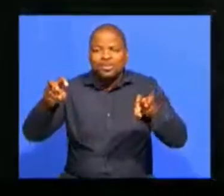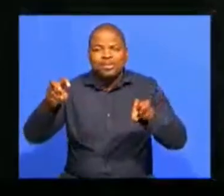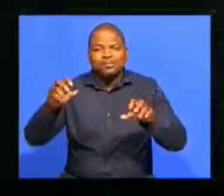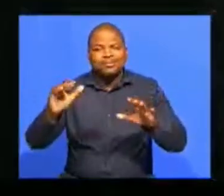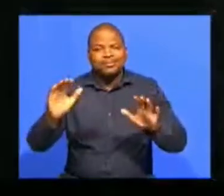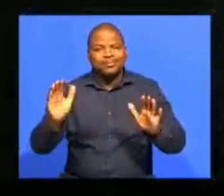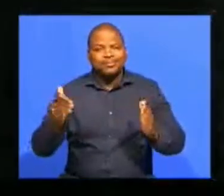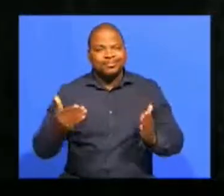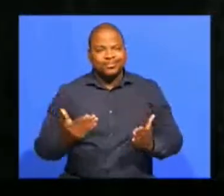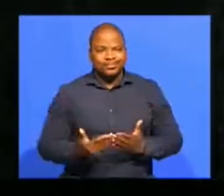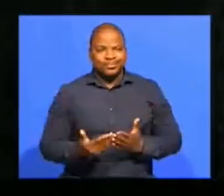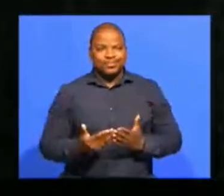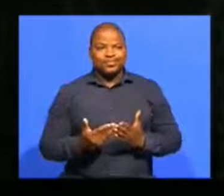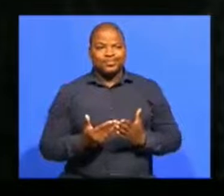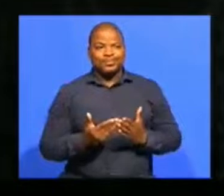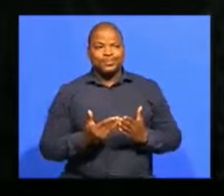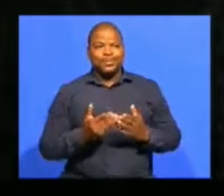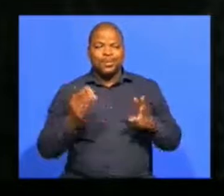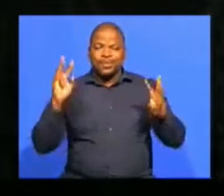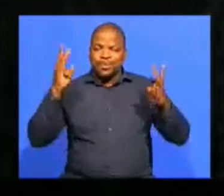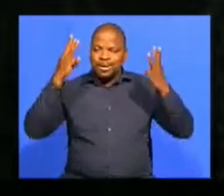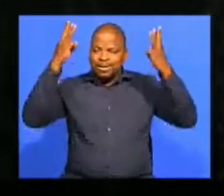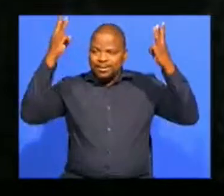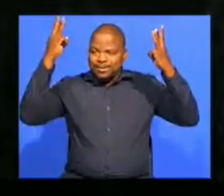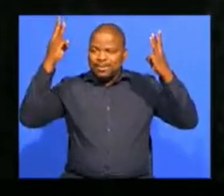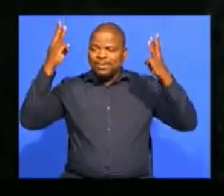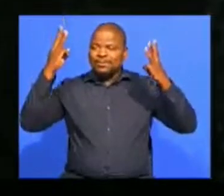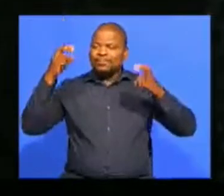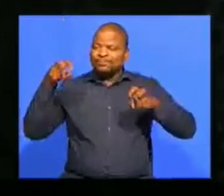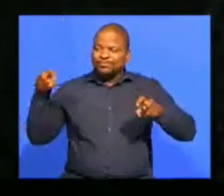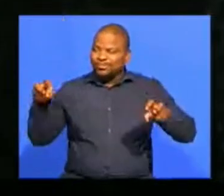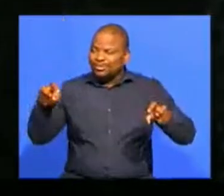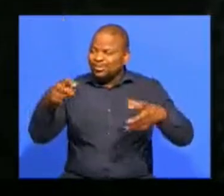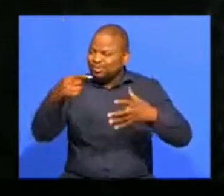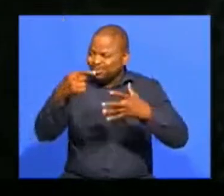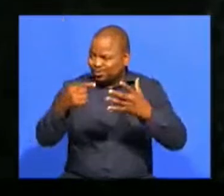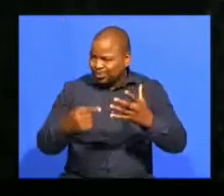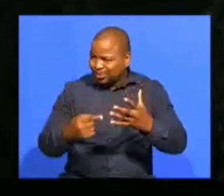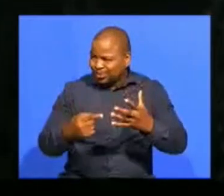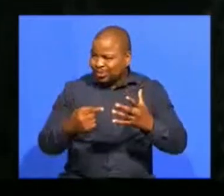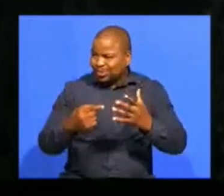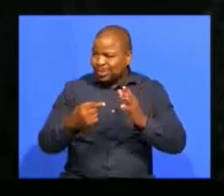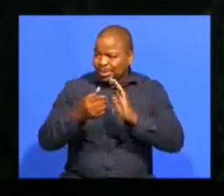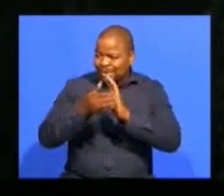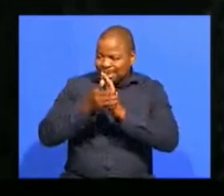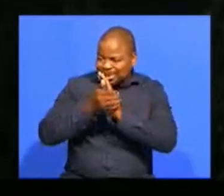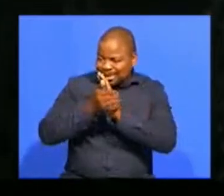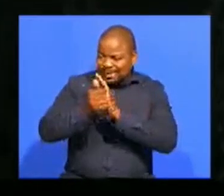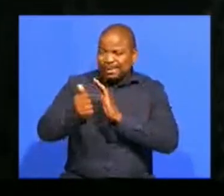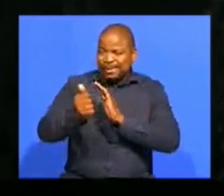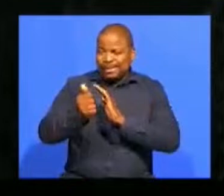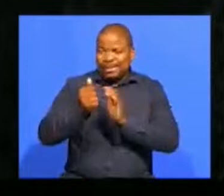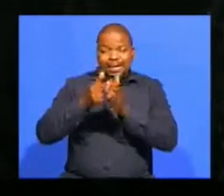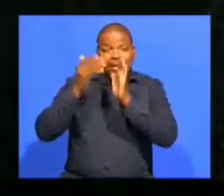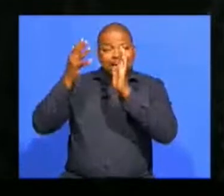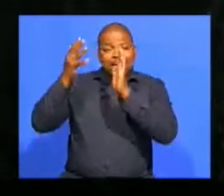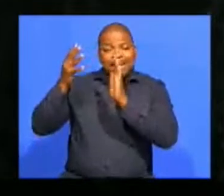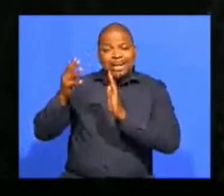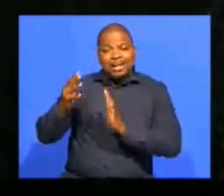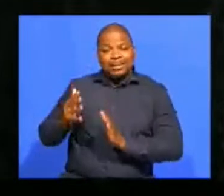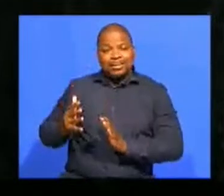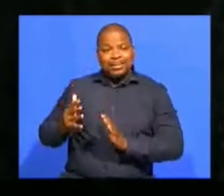that, the game, the wildlife, the tourism we derive from that, and the skills that people have, and your leaders talk